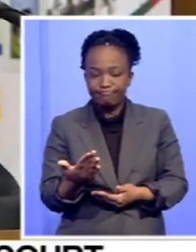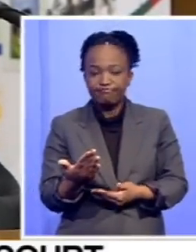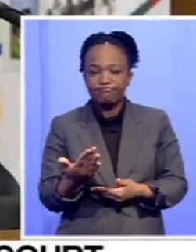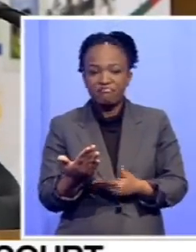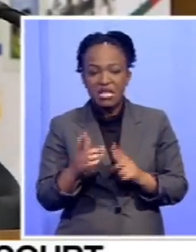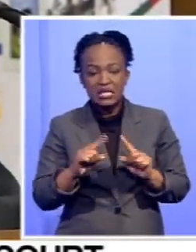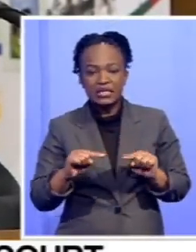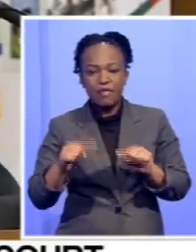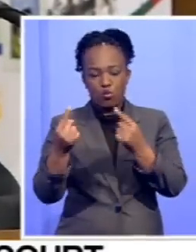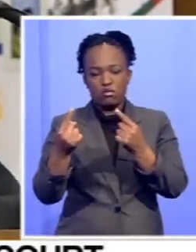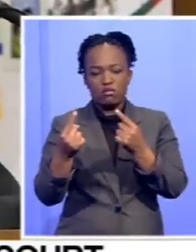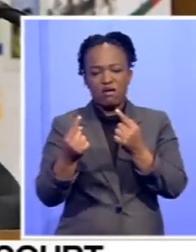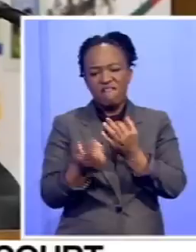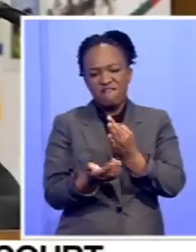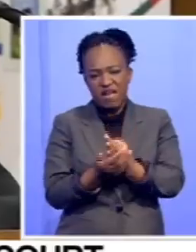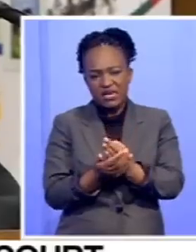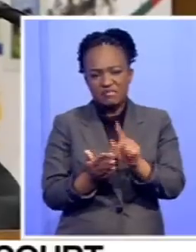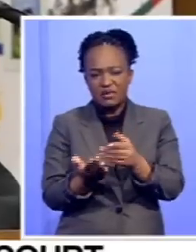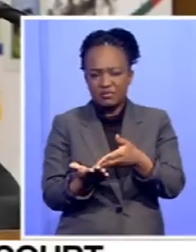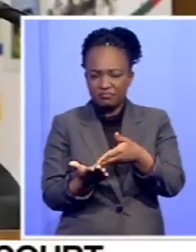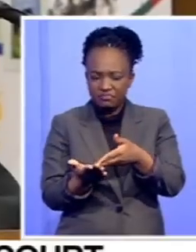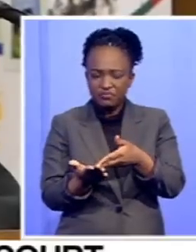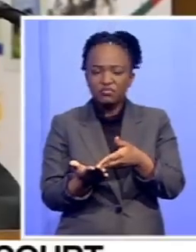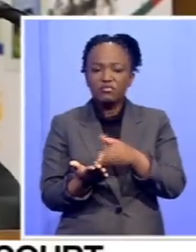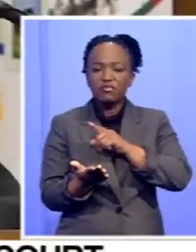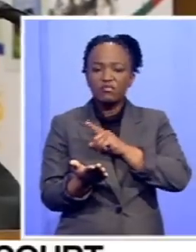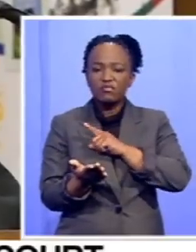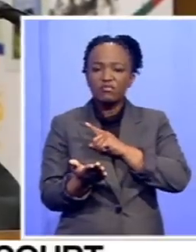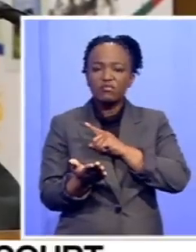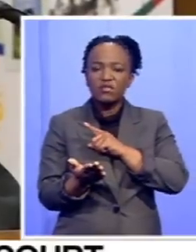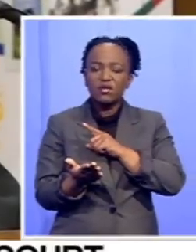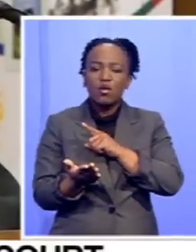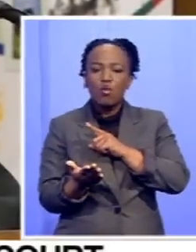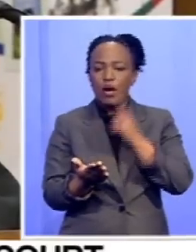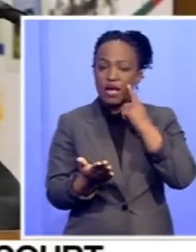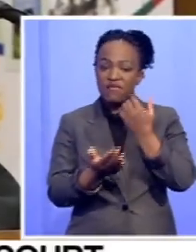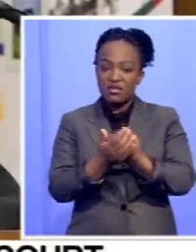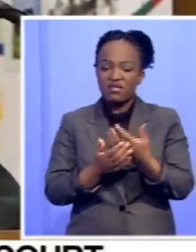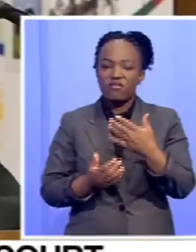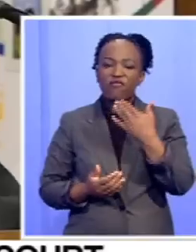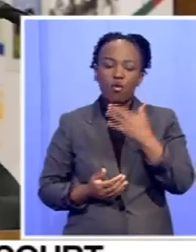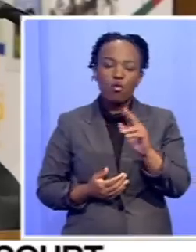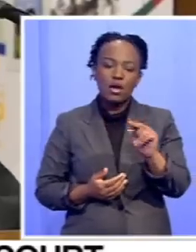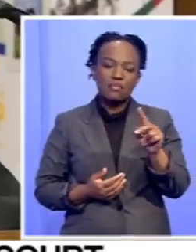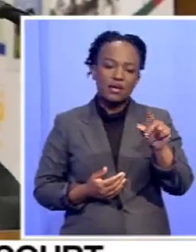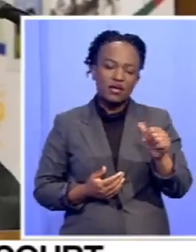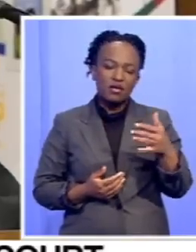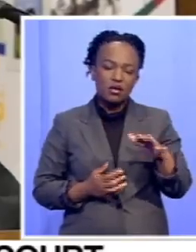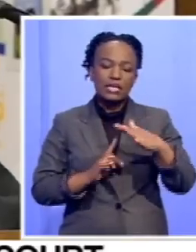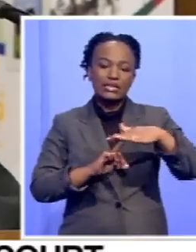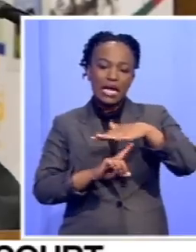be inferred. It has been held that where the uncontradicted evidence of the state is circumstantial and